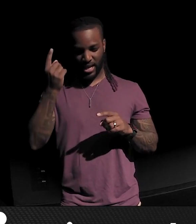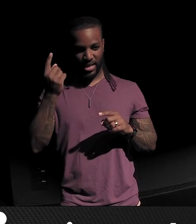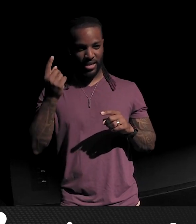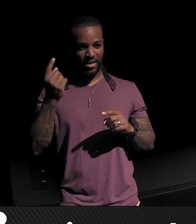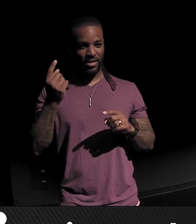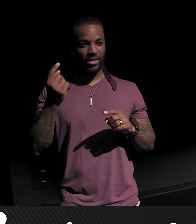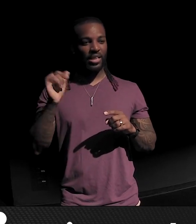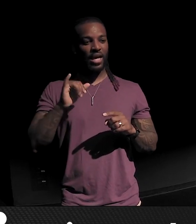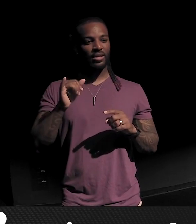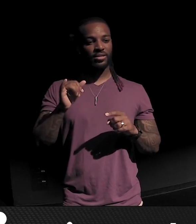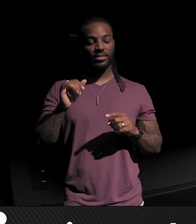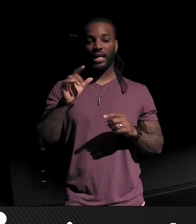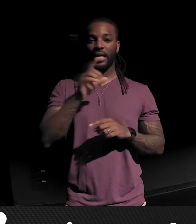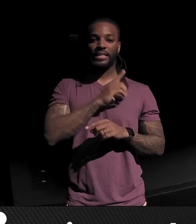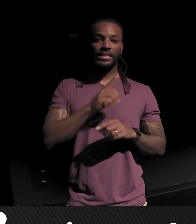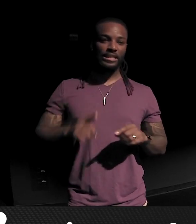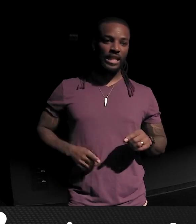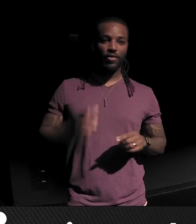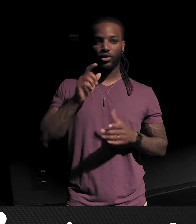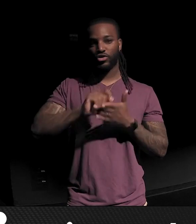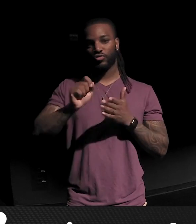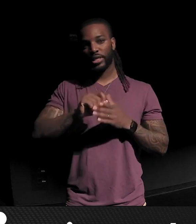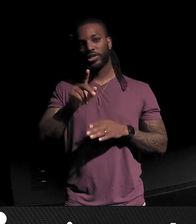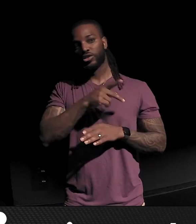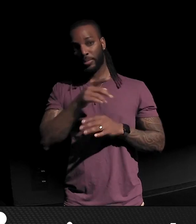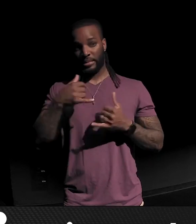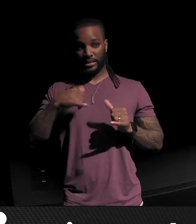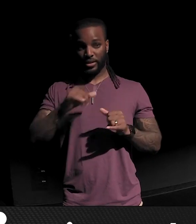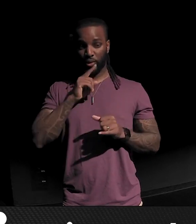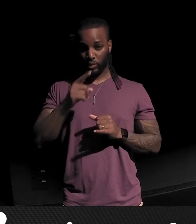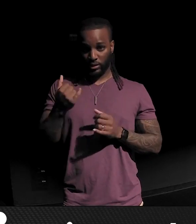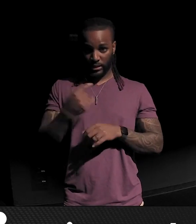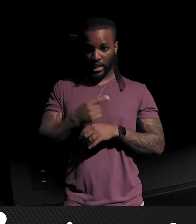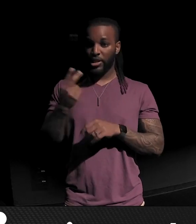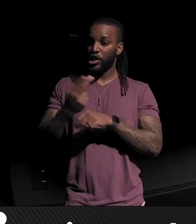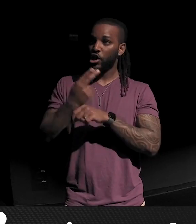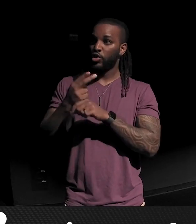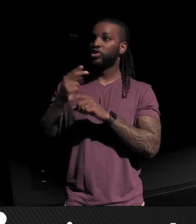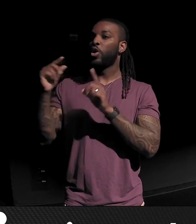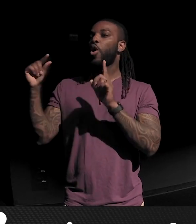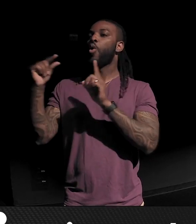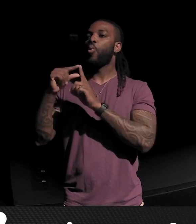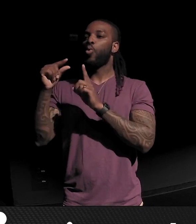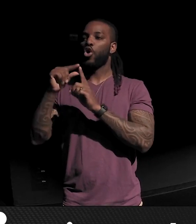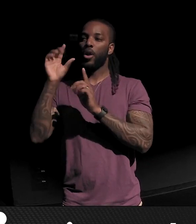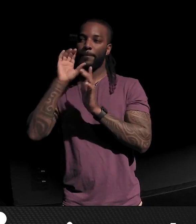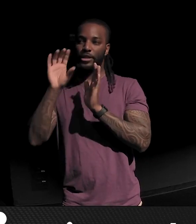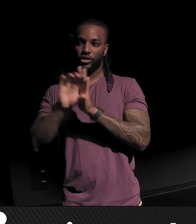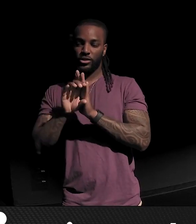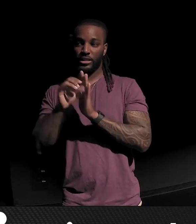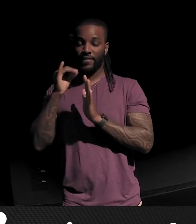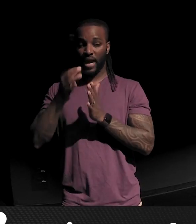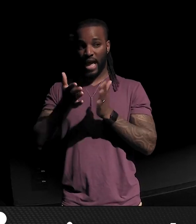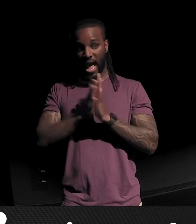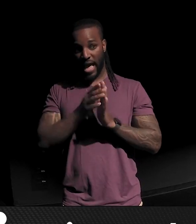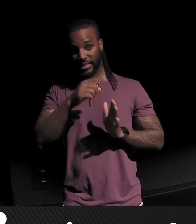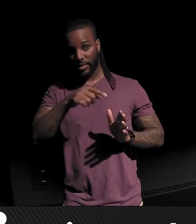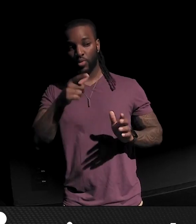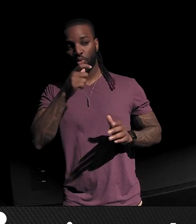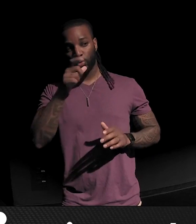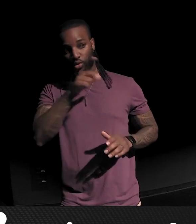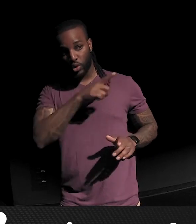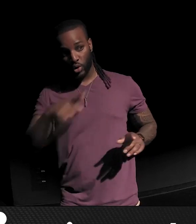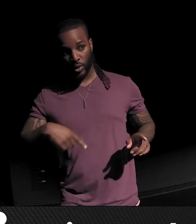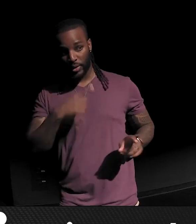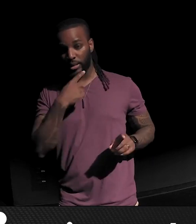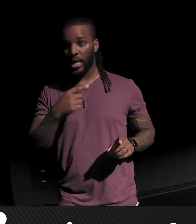where David would have written this psalm and still true today, they use word pictures. If I ask them, who's the Lord? They would say, God is